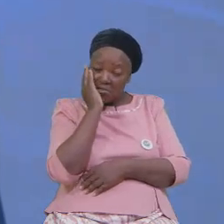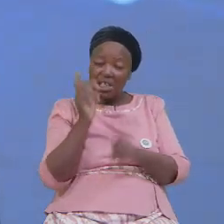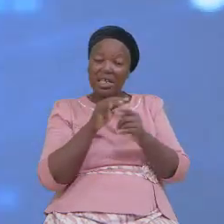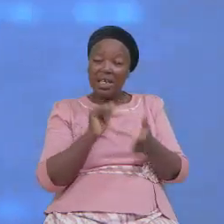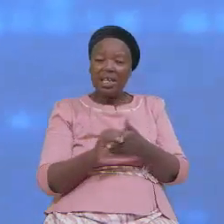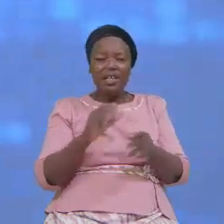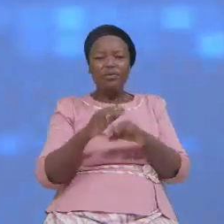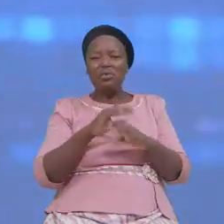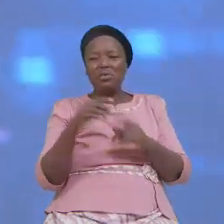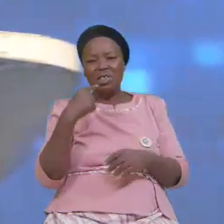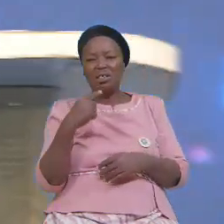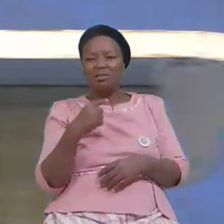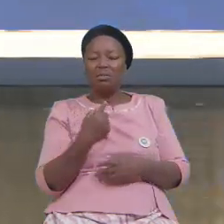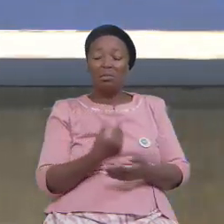say,